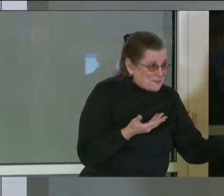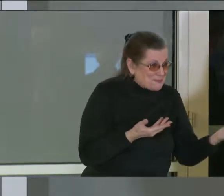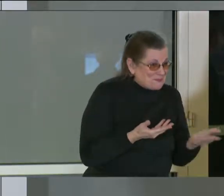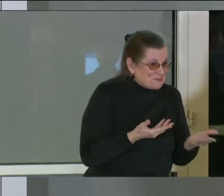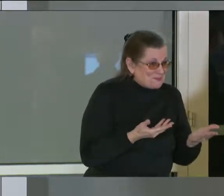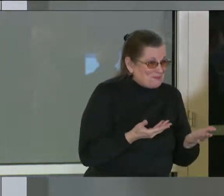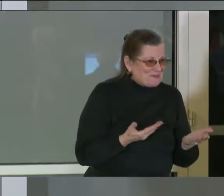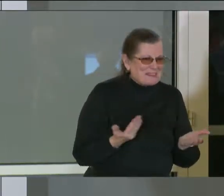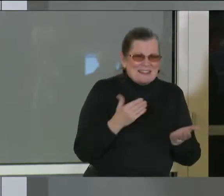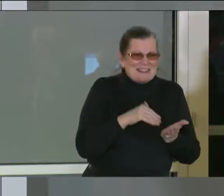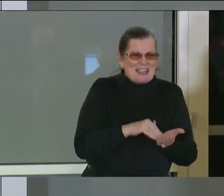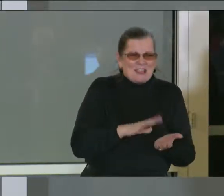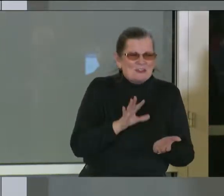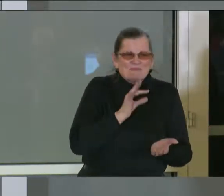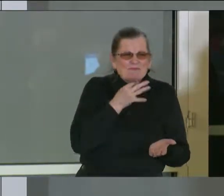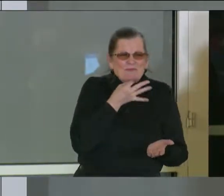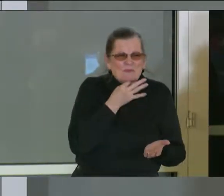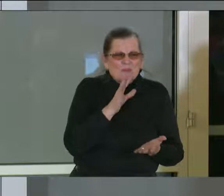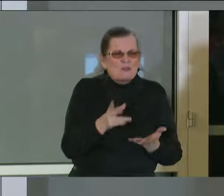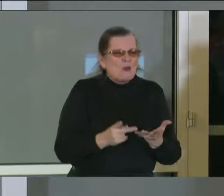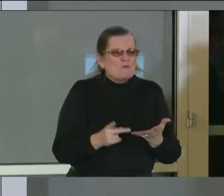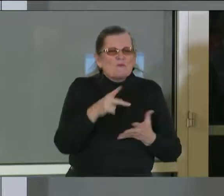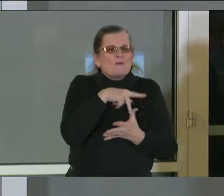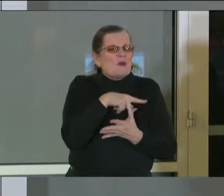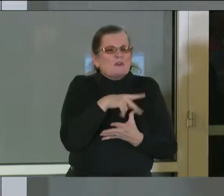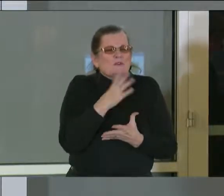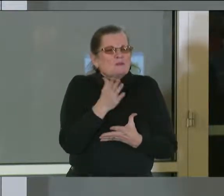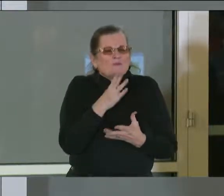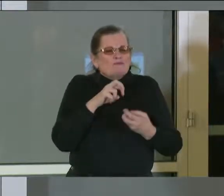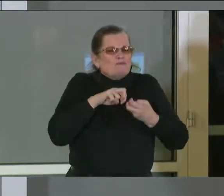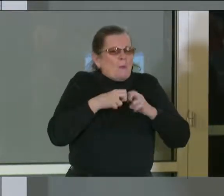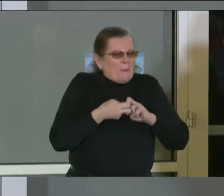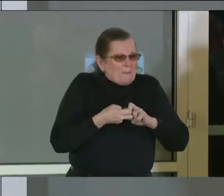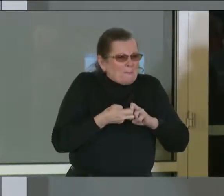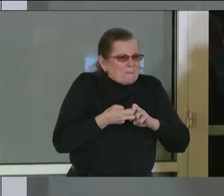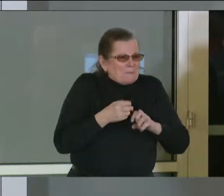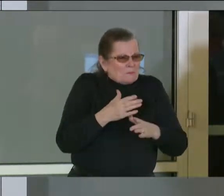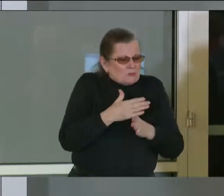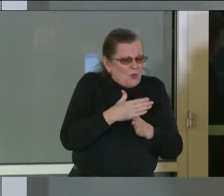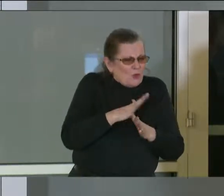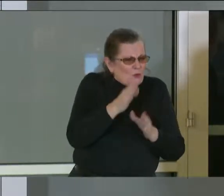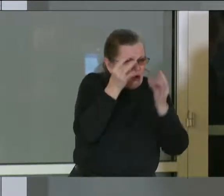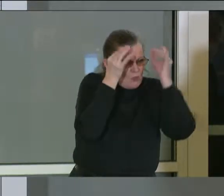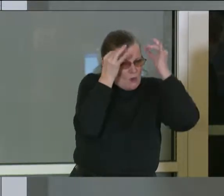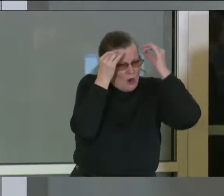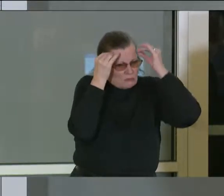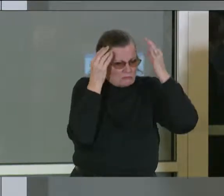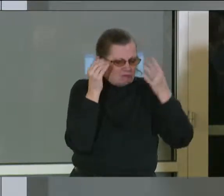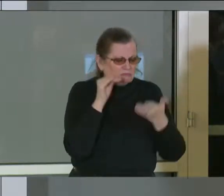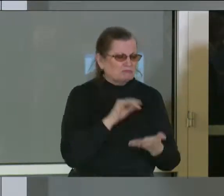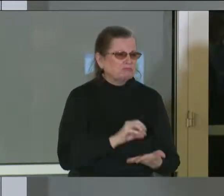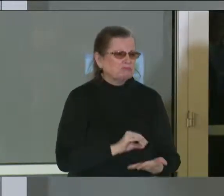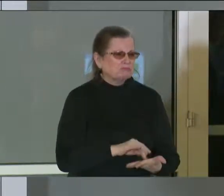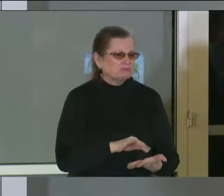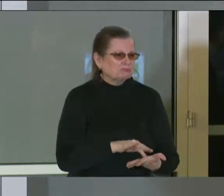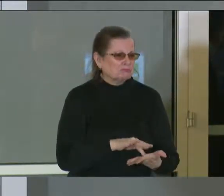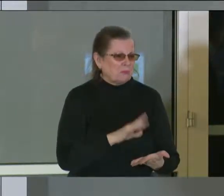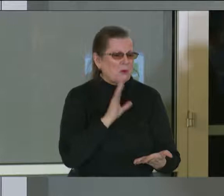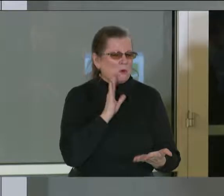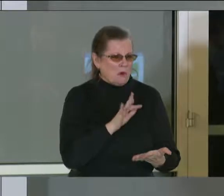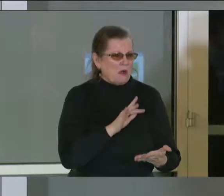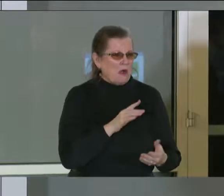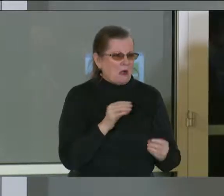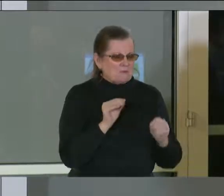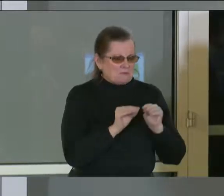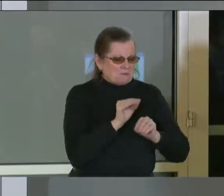and issues and share with the mayor and her administration officials as they prepare the FY20 budget proposal and hear directly from you on what you want